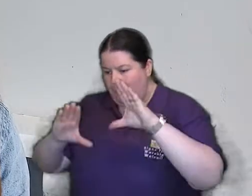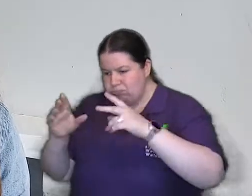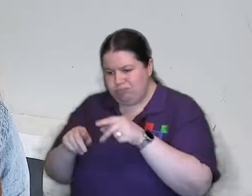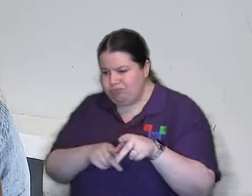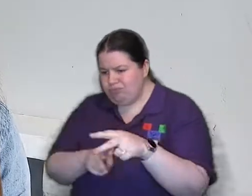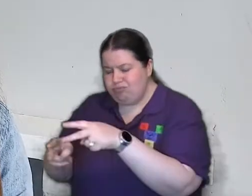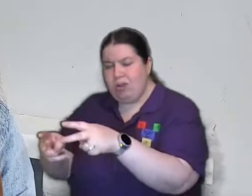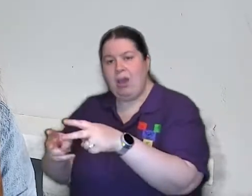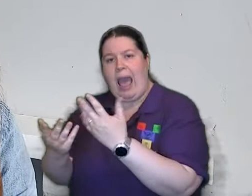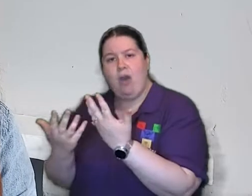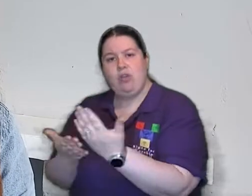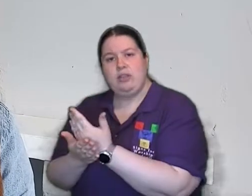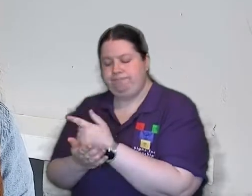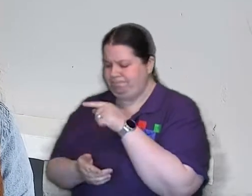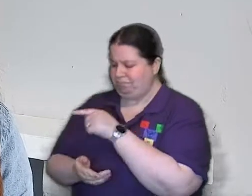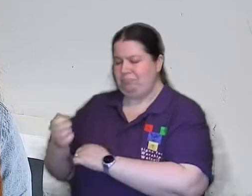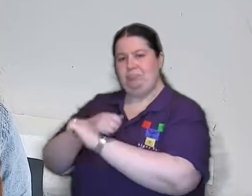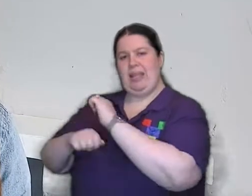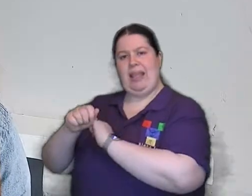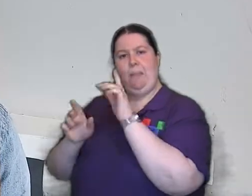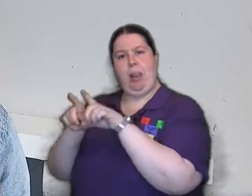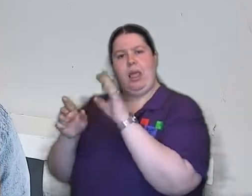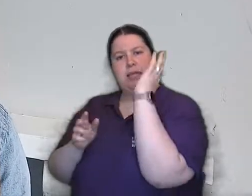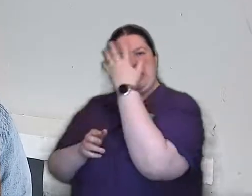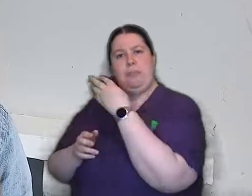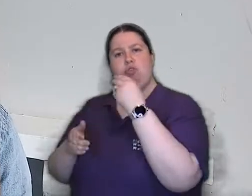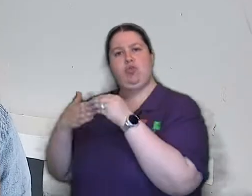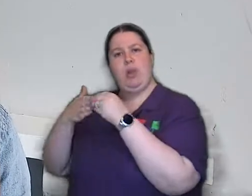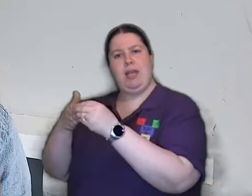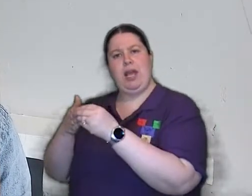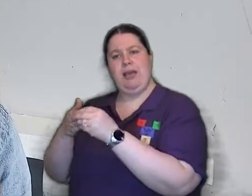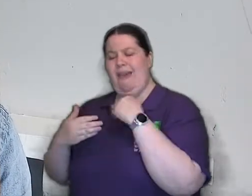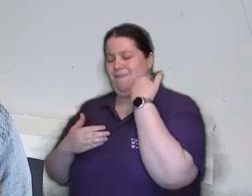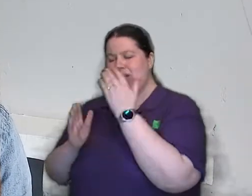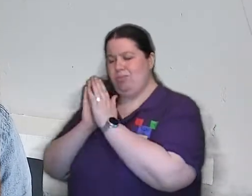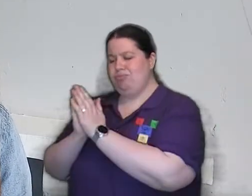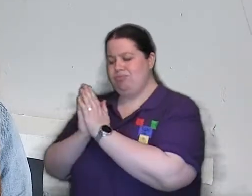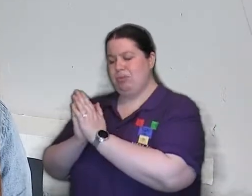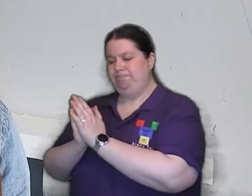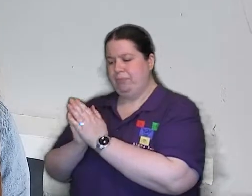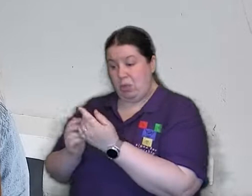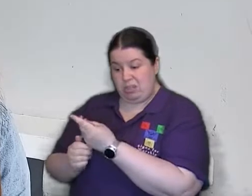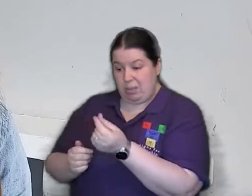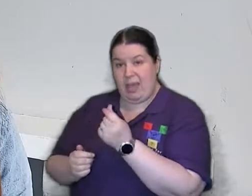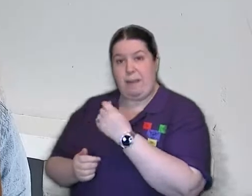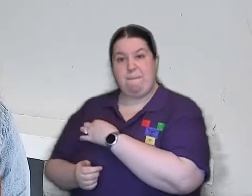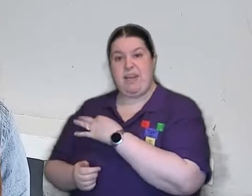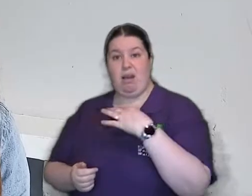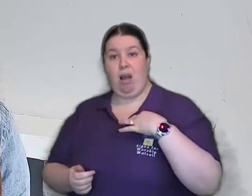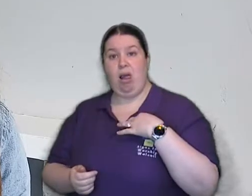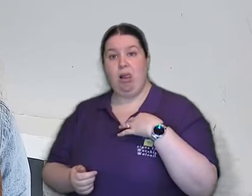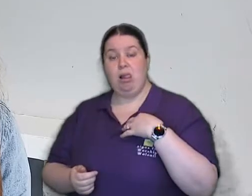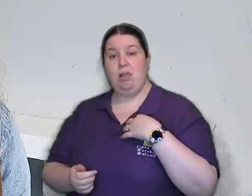they could access to help with the rescue. One became the spiritual leader and held daily prayer meetings. One became the medic because